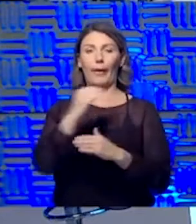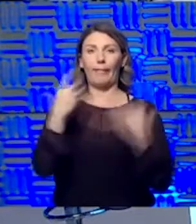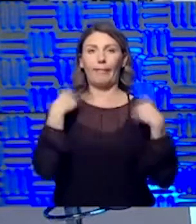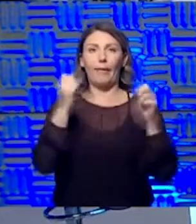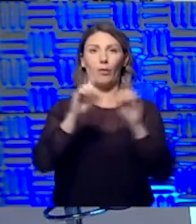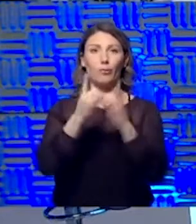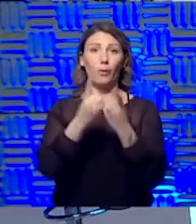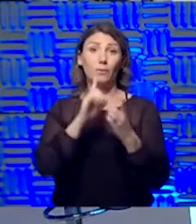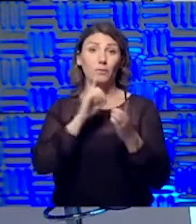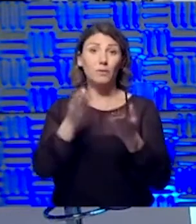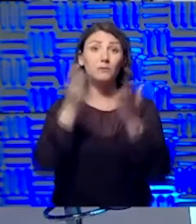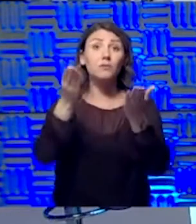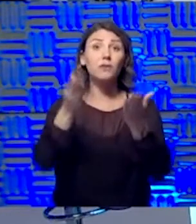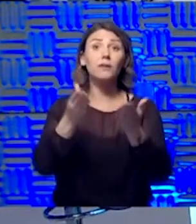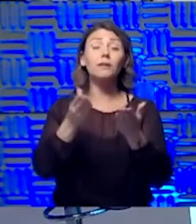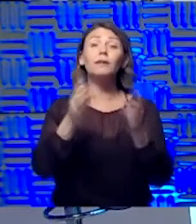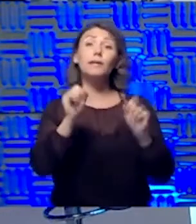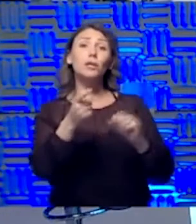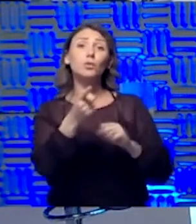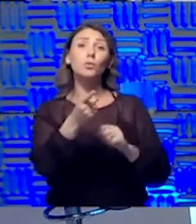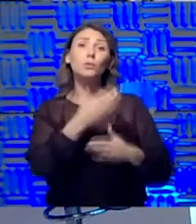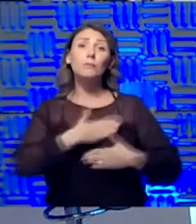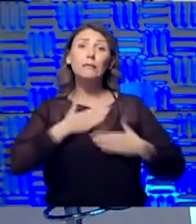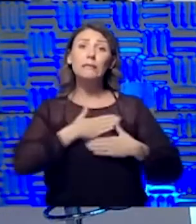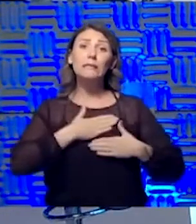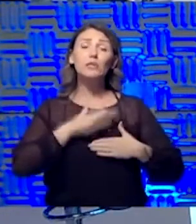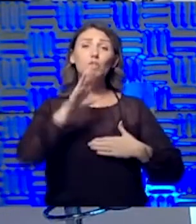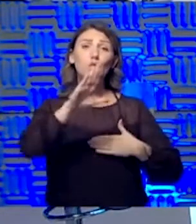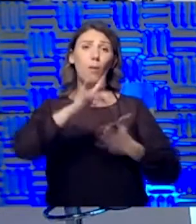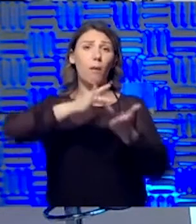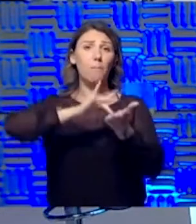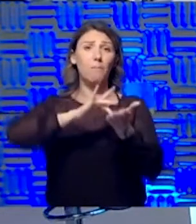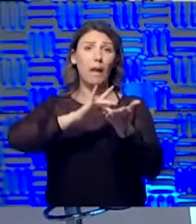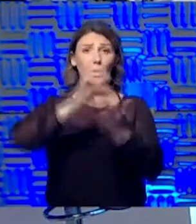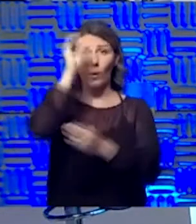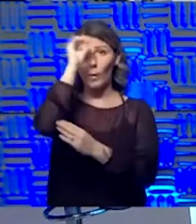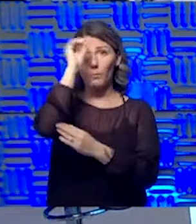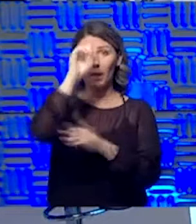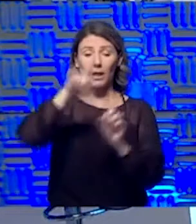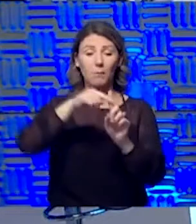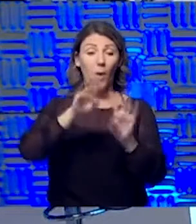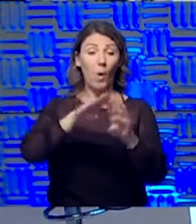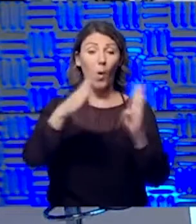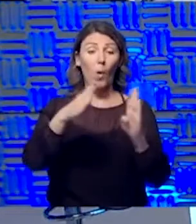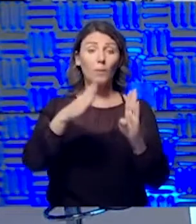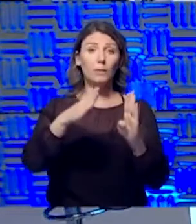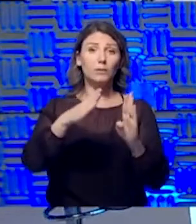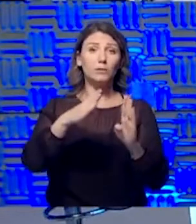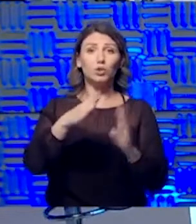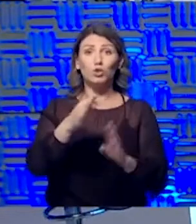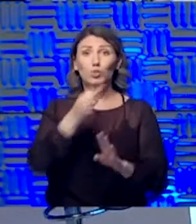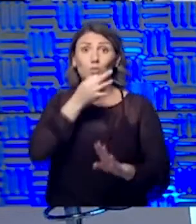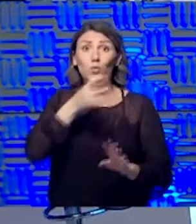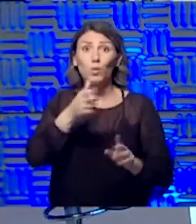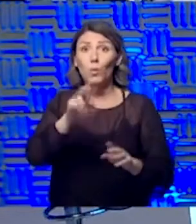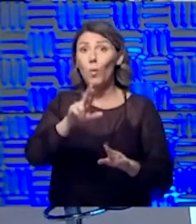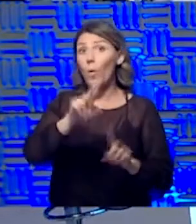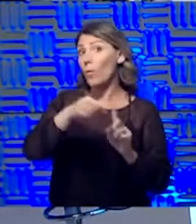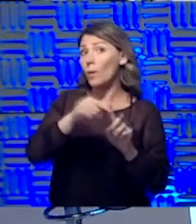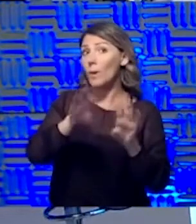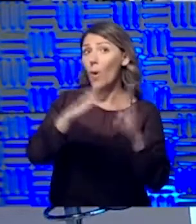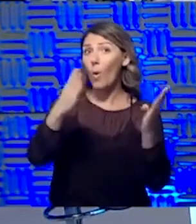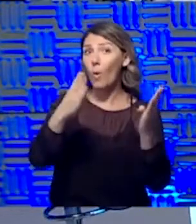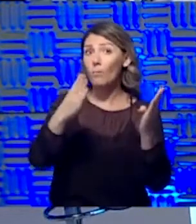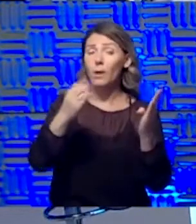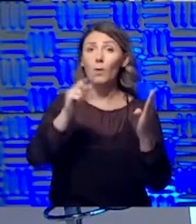suggesting. Could you please give us your medical opinion about opening too quickly? When should we open? And have we hit our peak